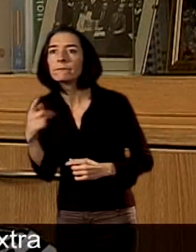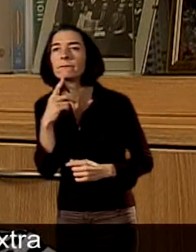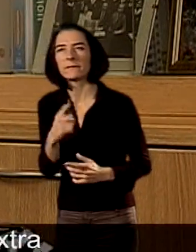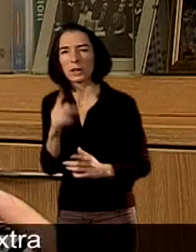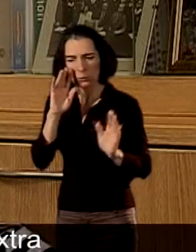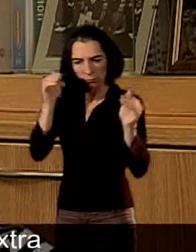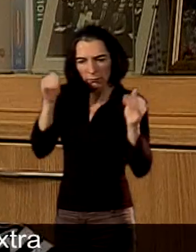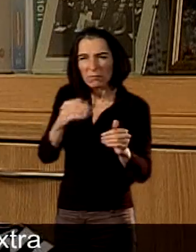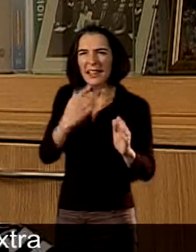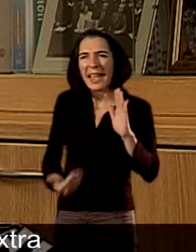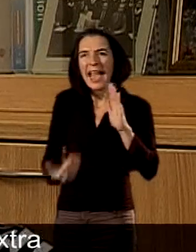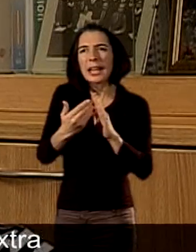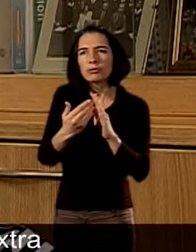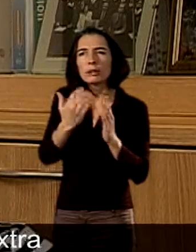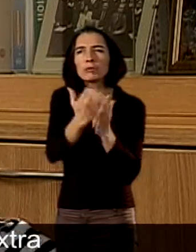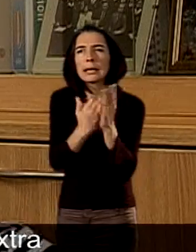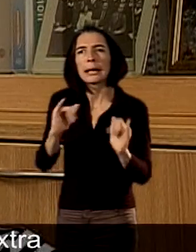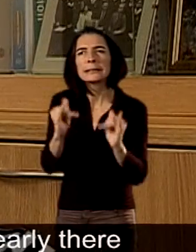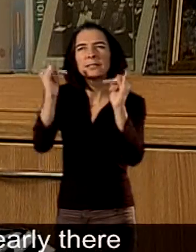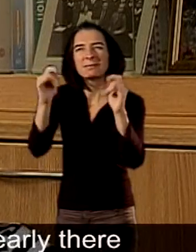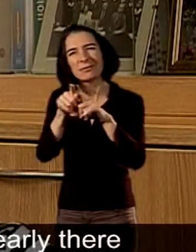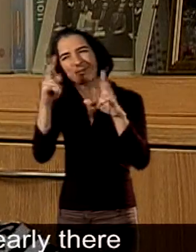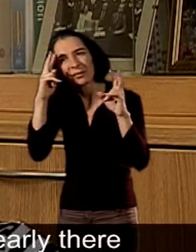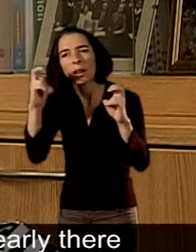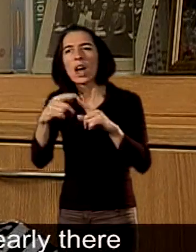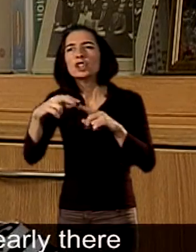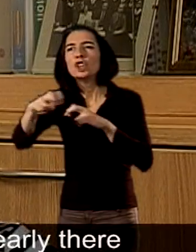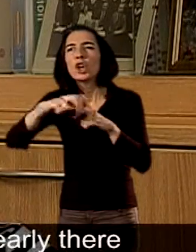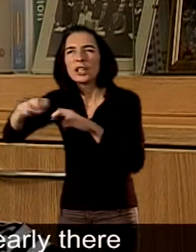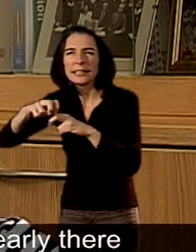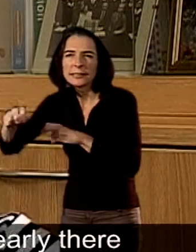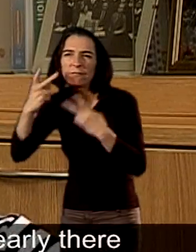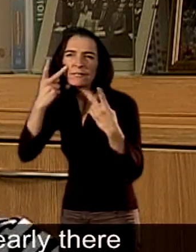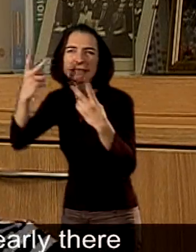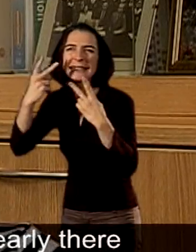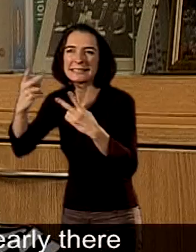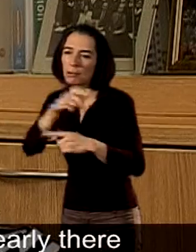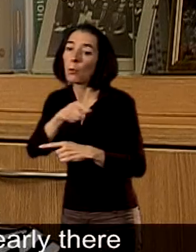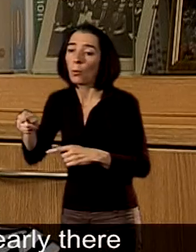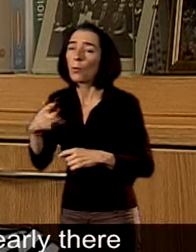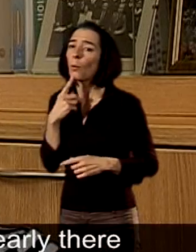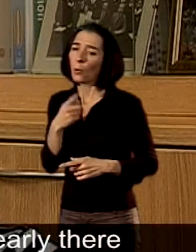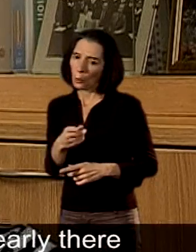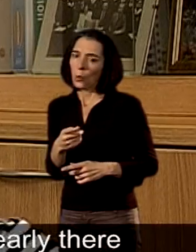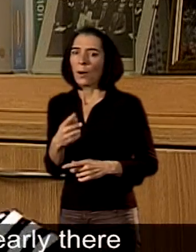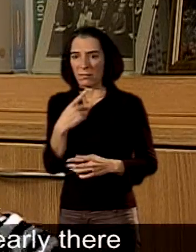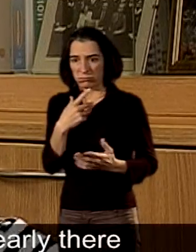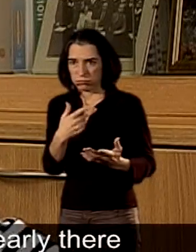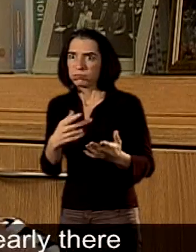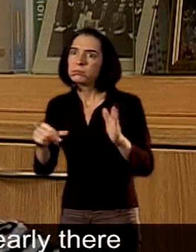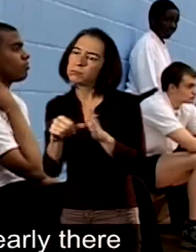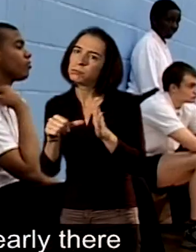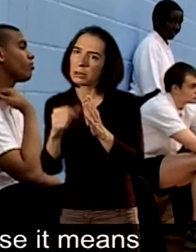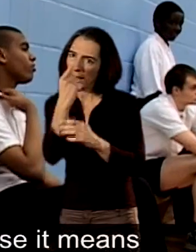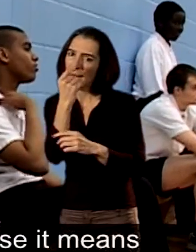things like the extracurricular activities, the journeys and all of those sorts of things, because clearly there are things there that are